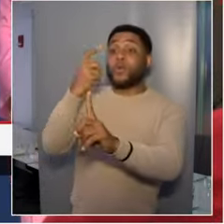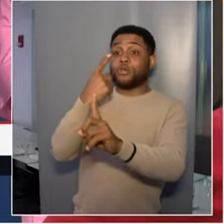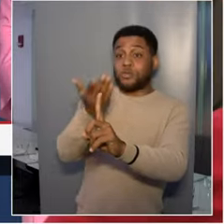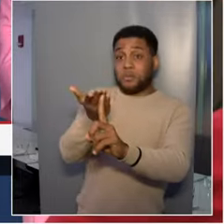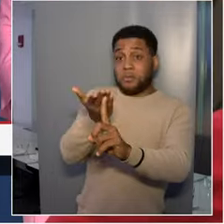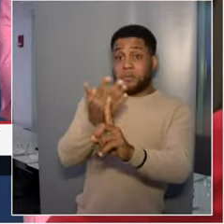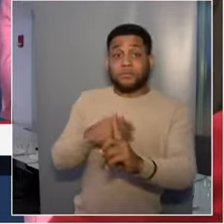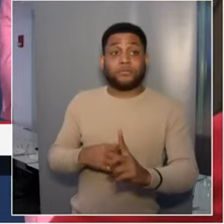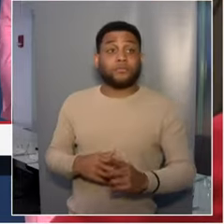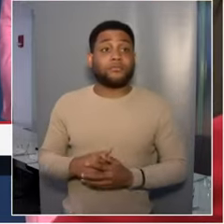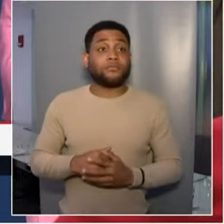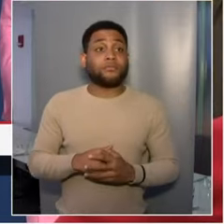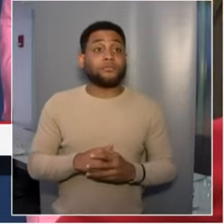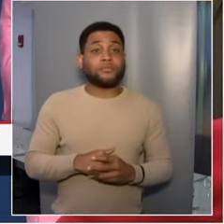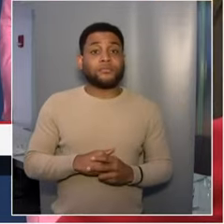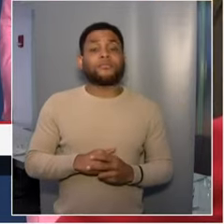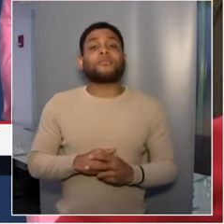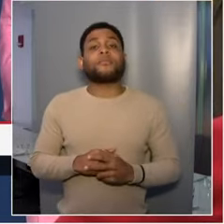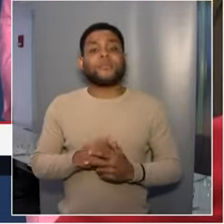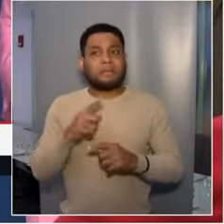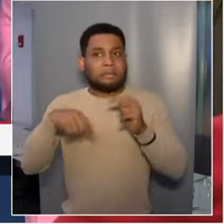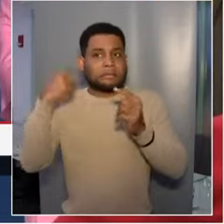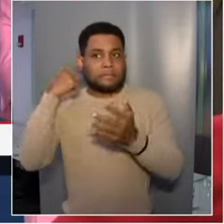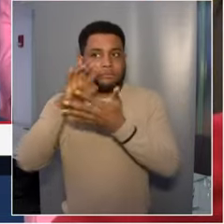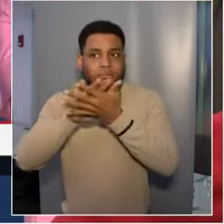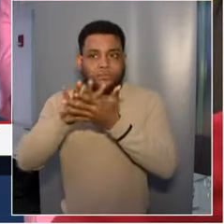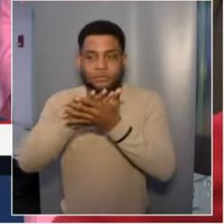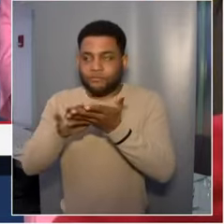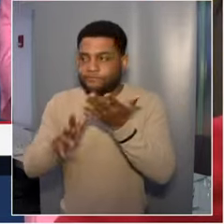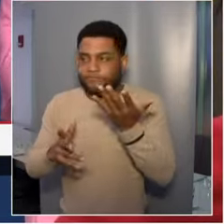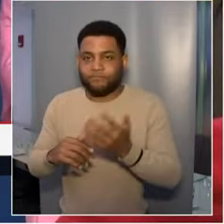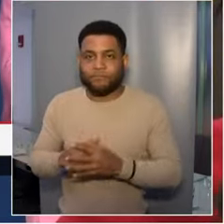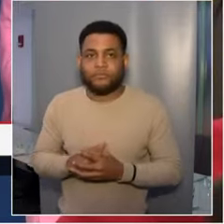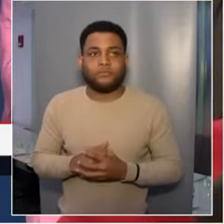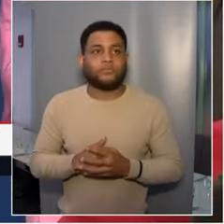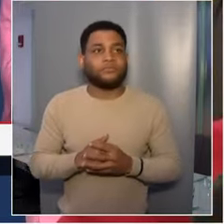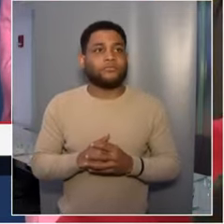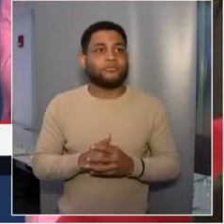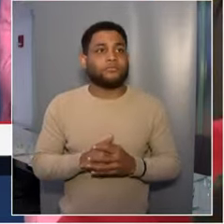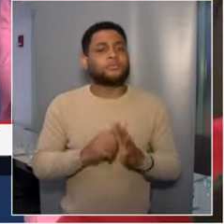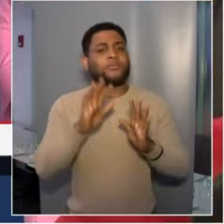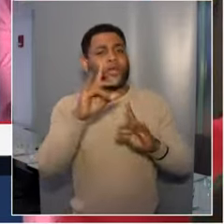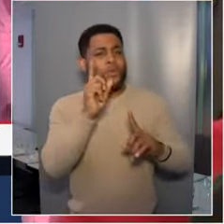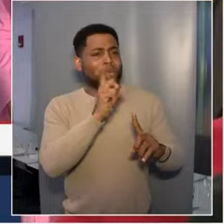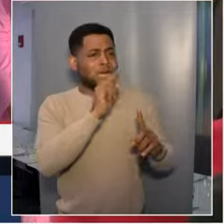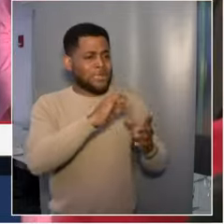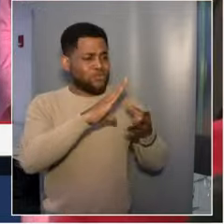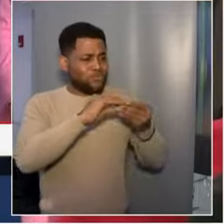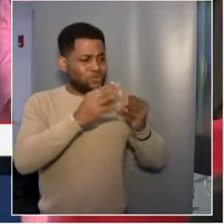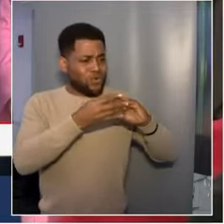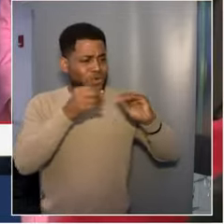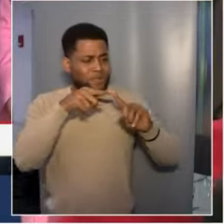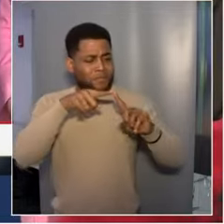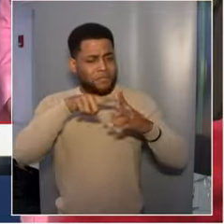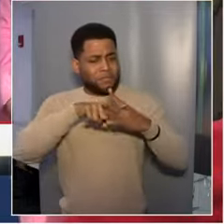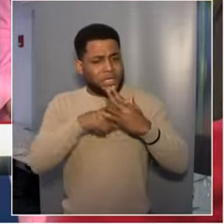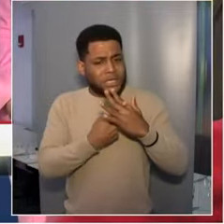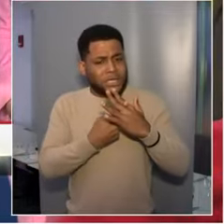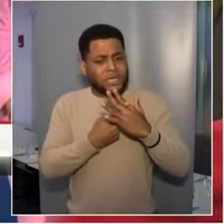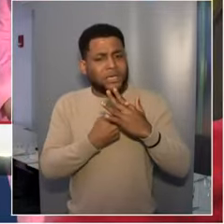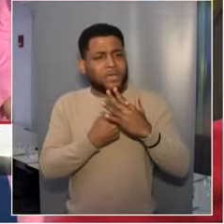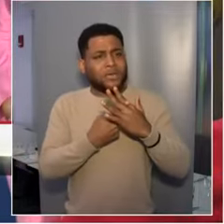Waldorf Astoria begin? Oh. I don't know the exact date, but throughout. I'm sorry,